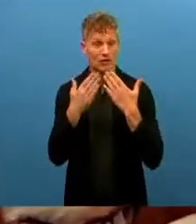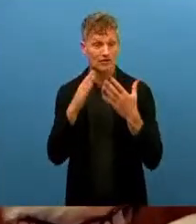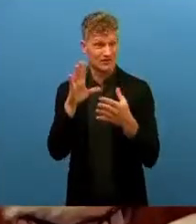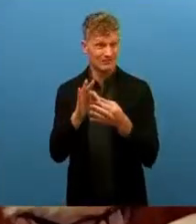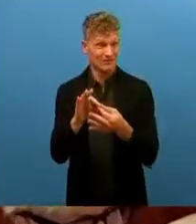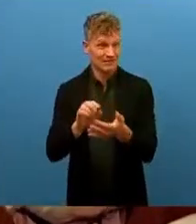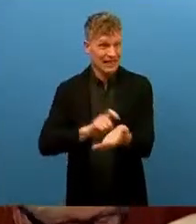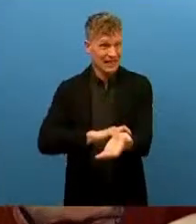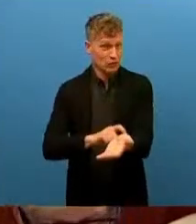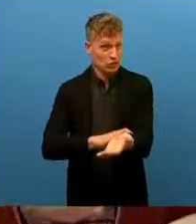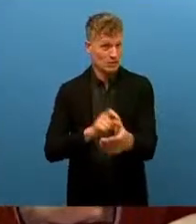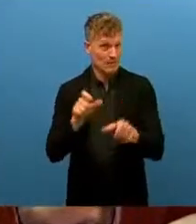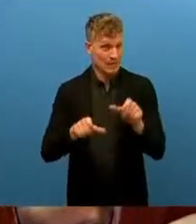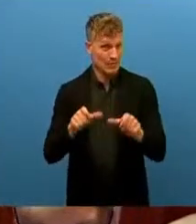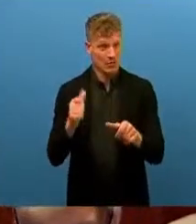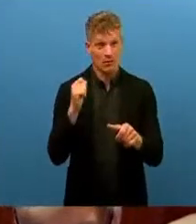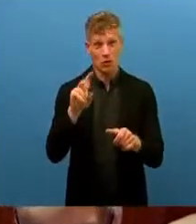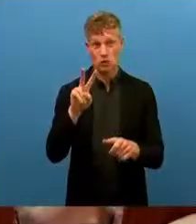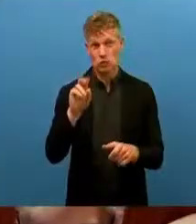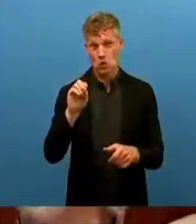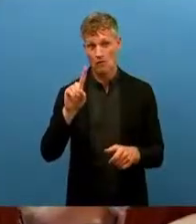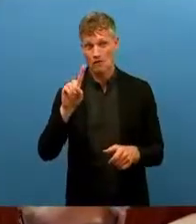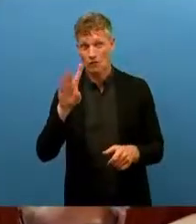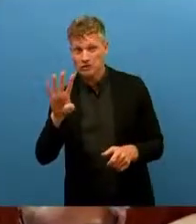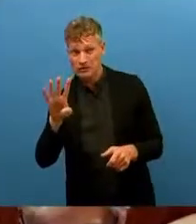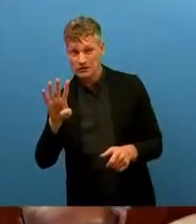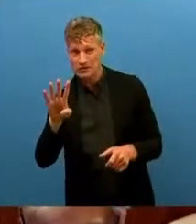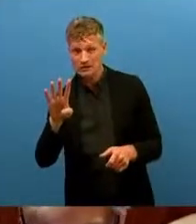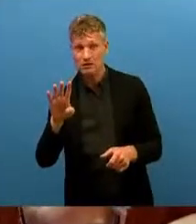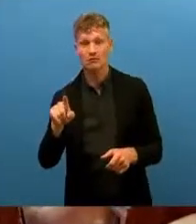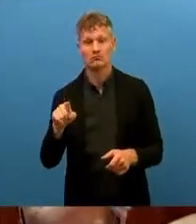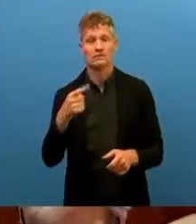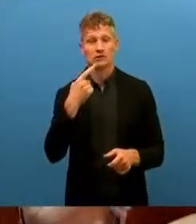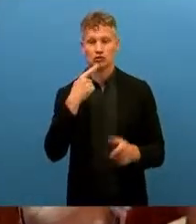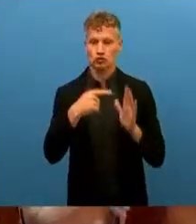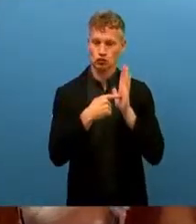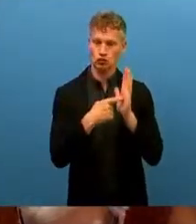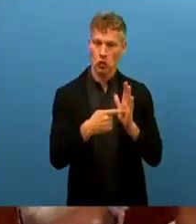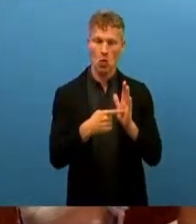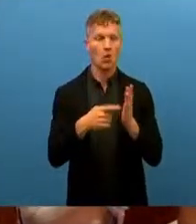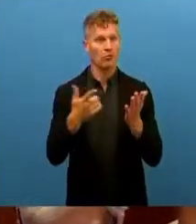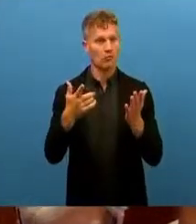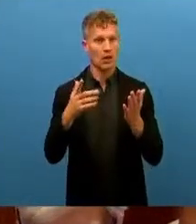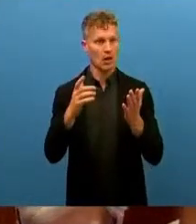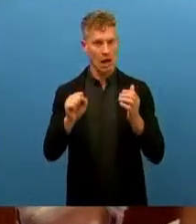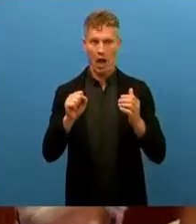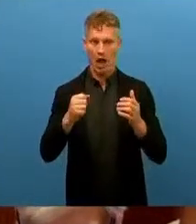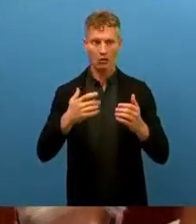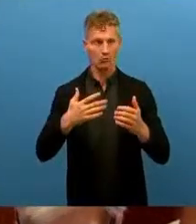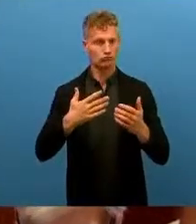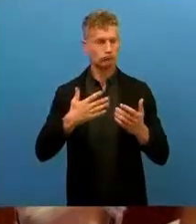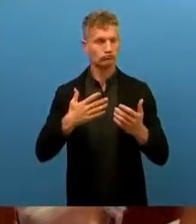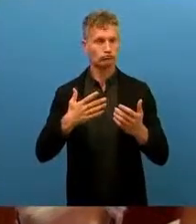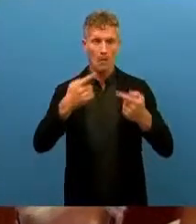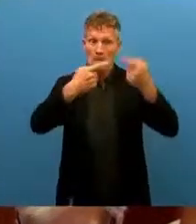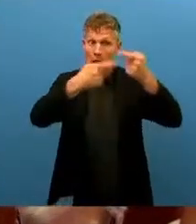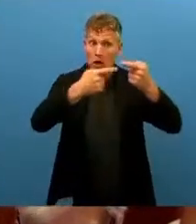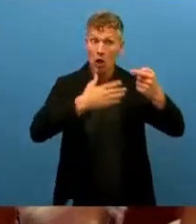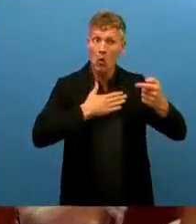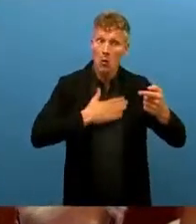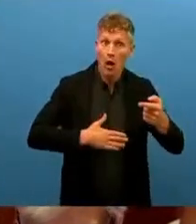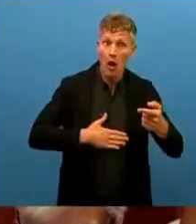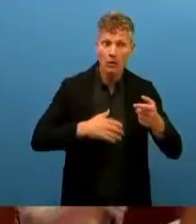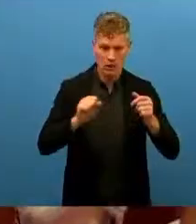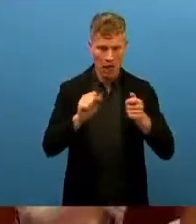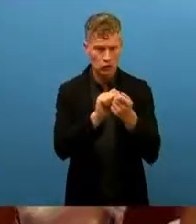possible. These models provide practical insights for designing a robust mechanism for the Council that recognizes